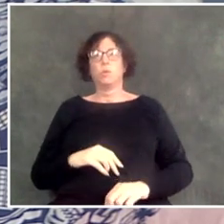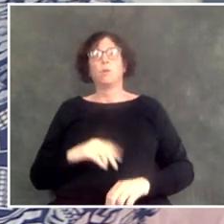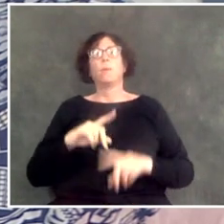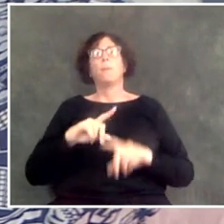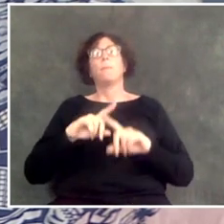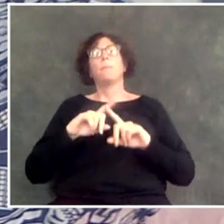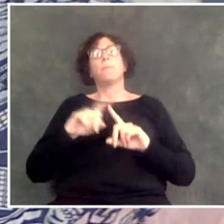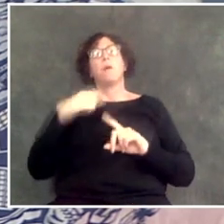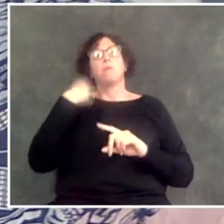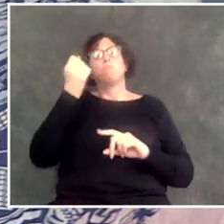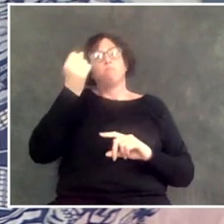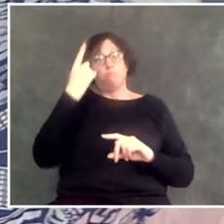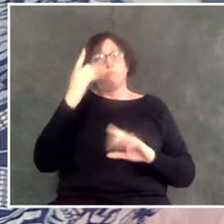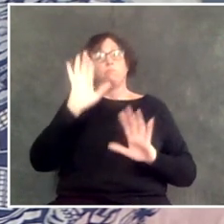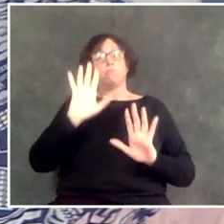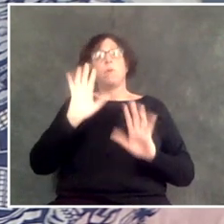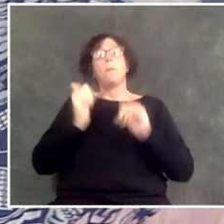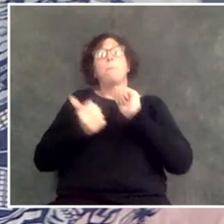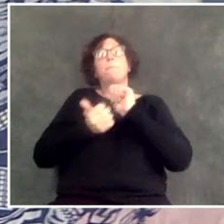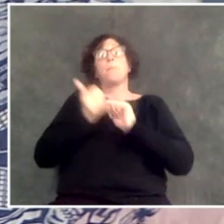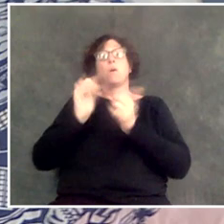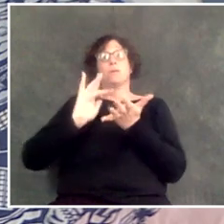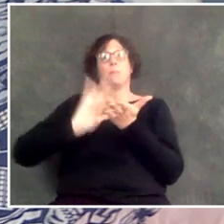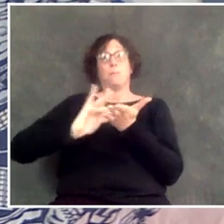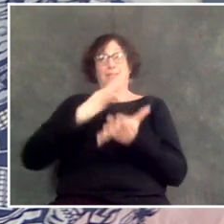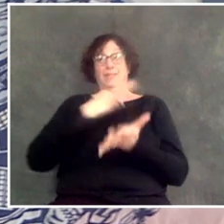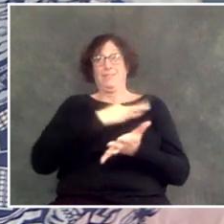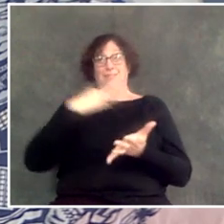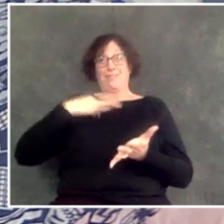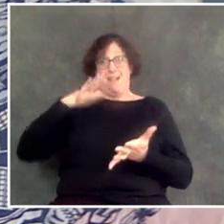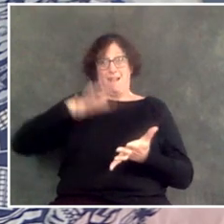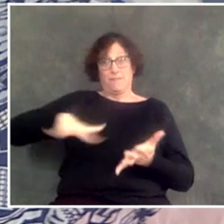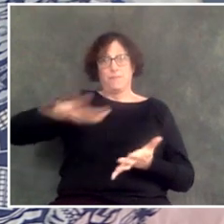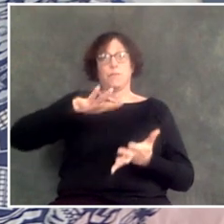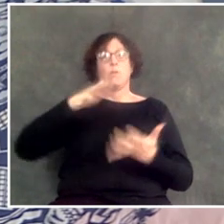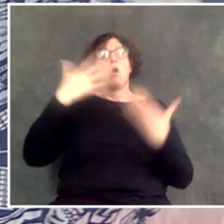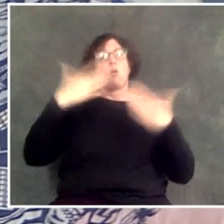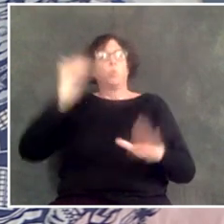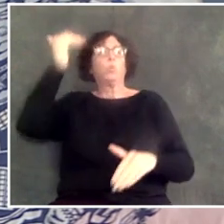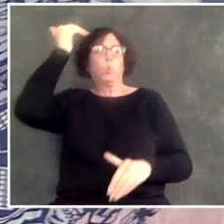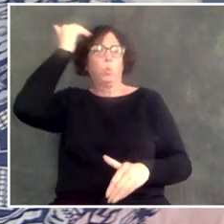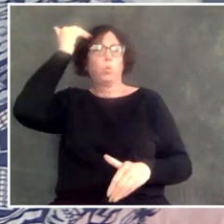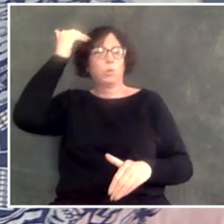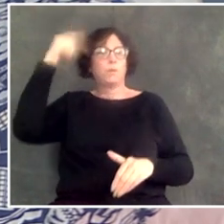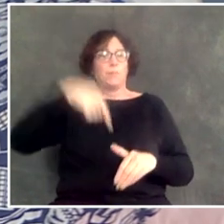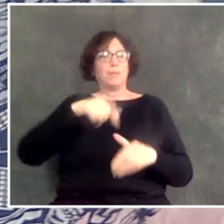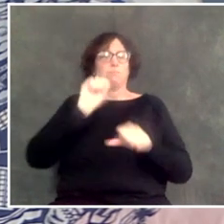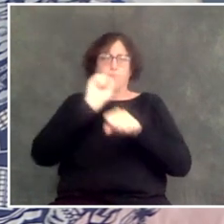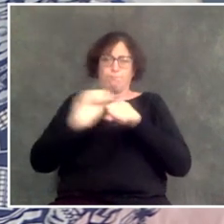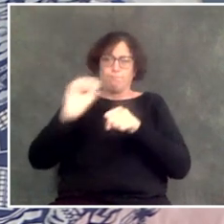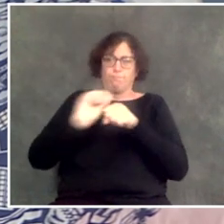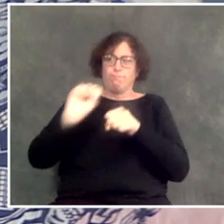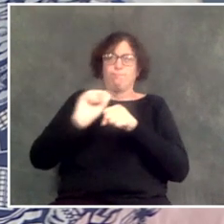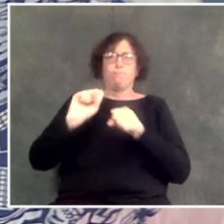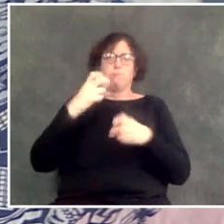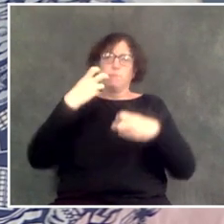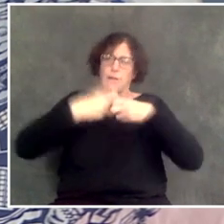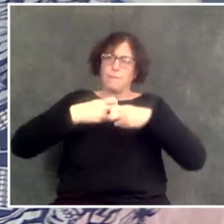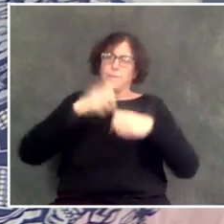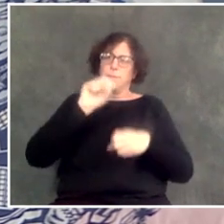lives, and they didn't think it was going to be easy, nor did they even think it was always going to be safe, but they did it because they're that kind of human beings. They're just that